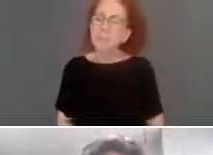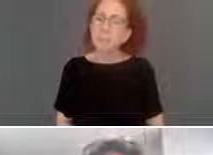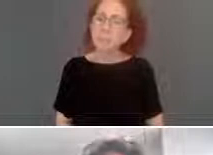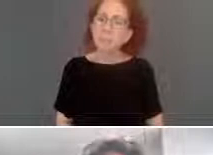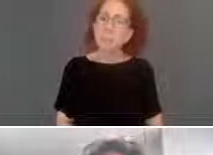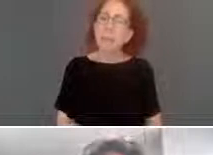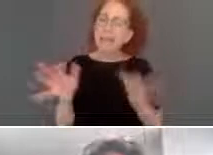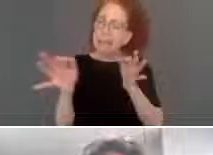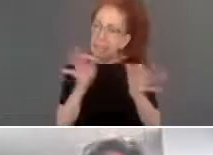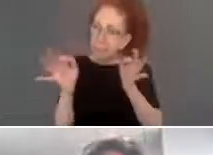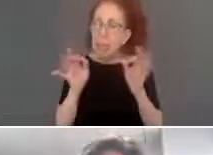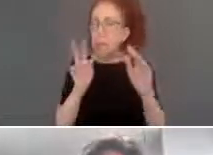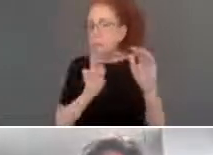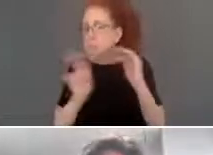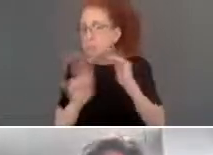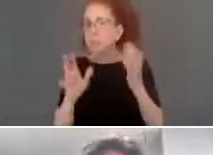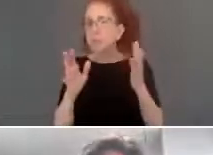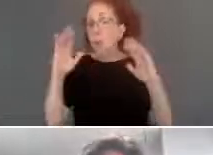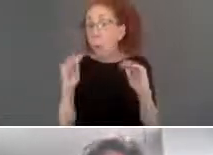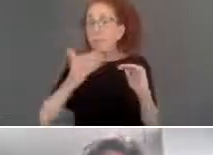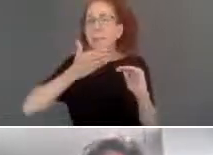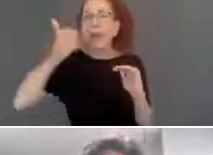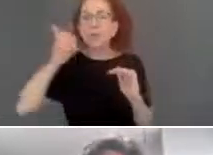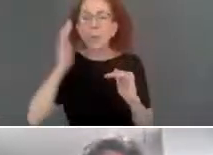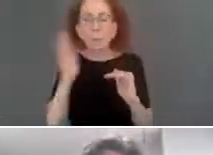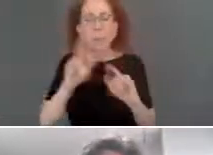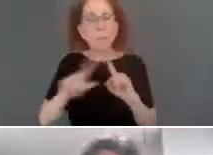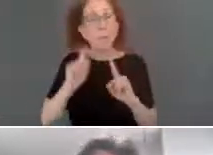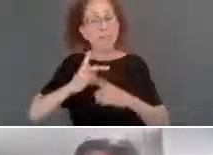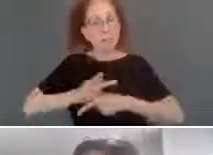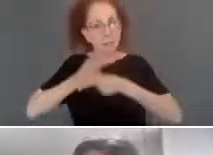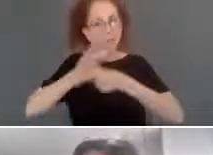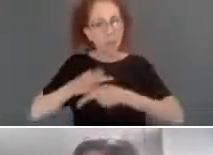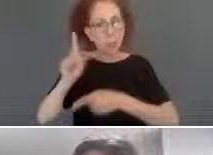how the outlook hopefully will be better, but we do need to be careful.